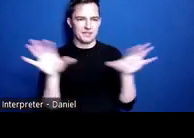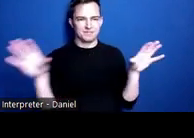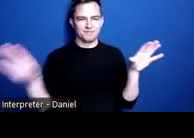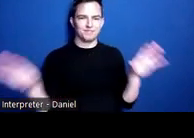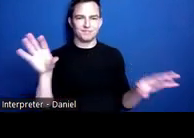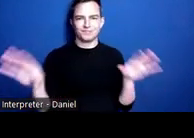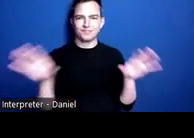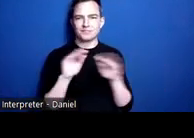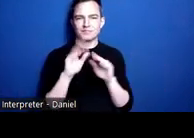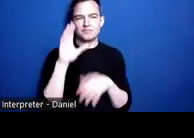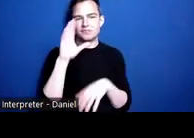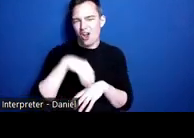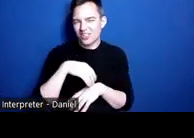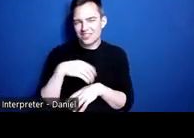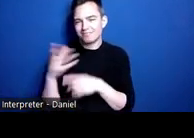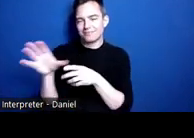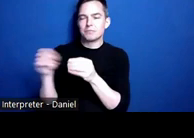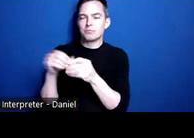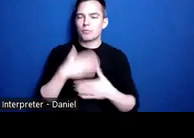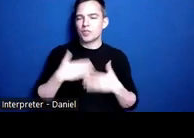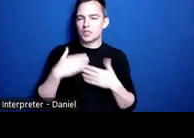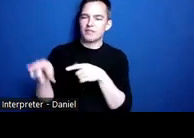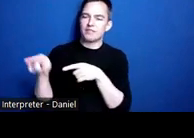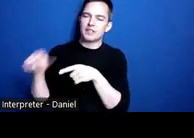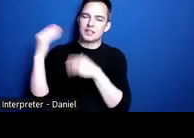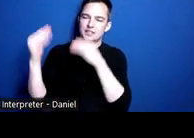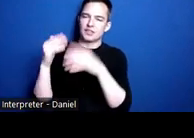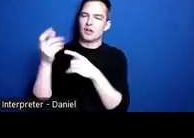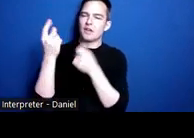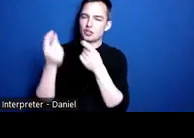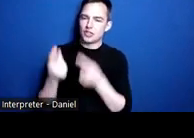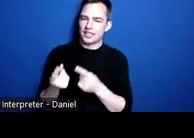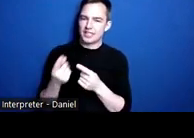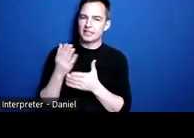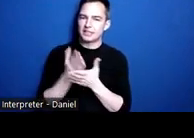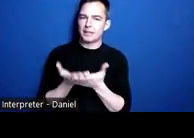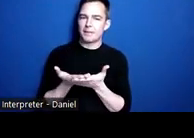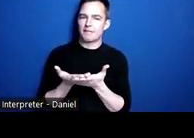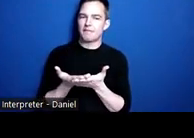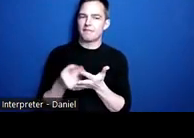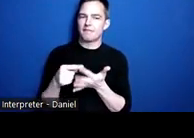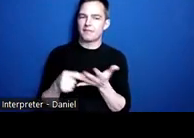I think there's been more of an appreciation of understanding some